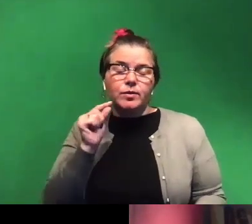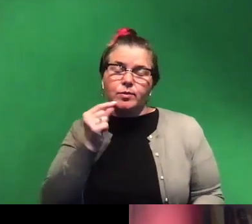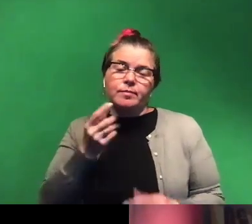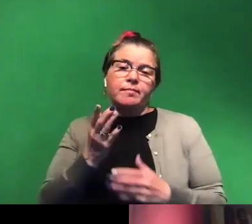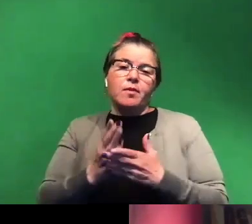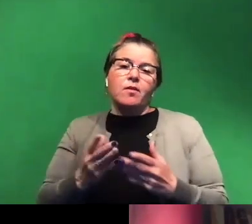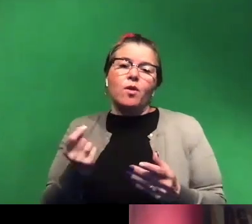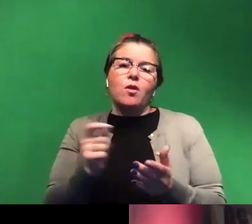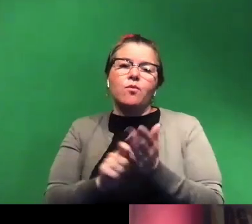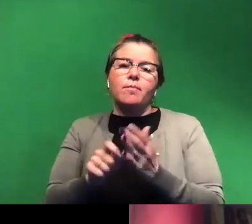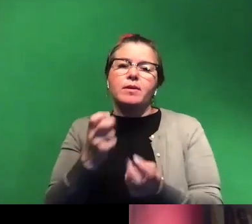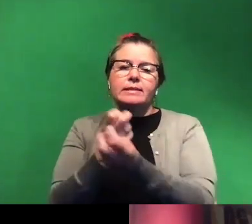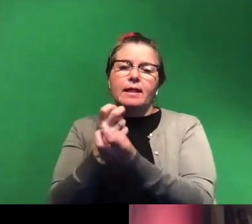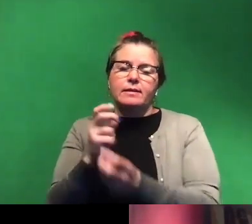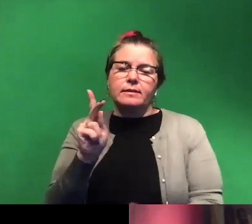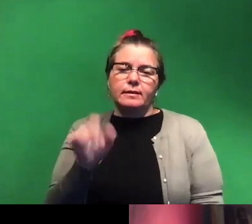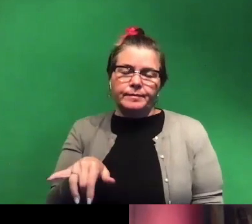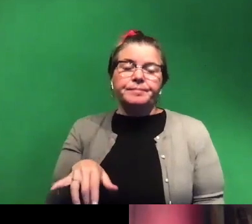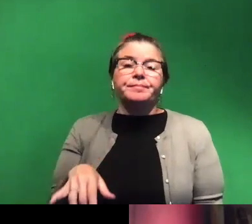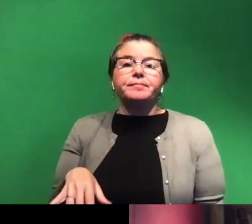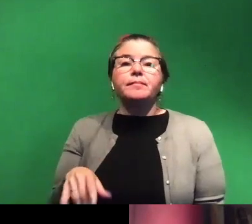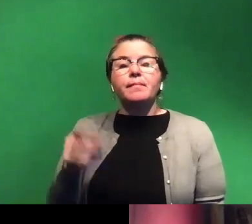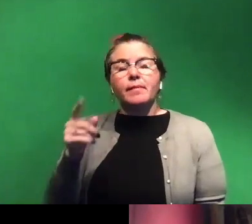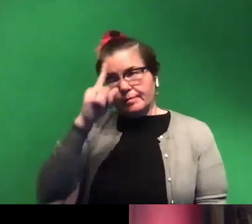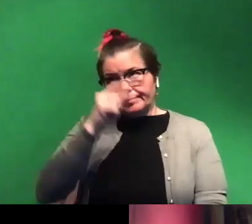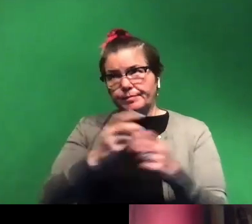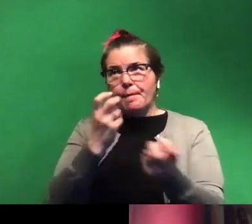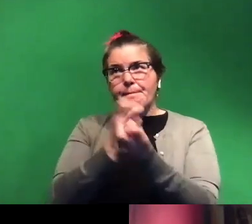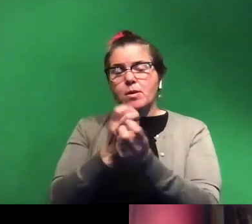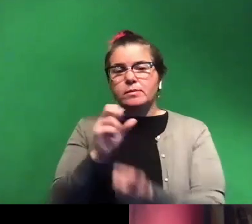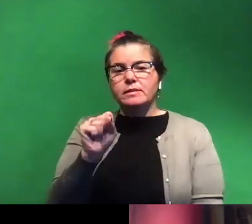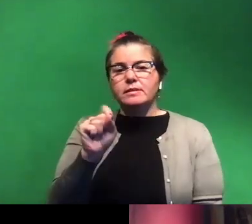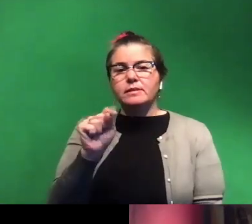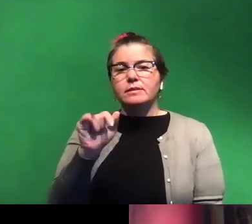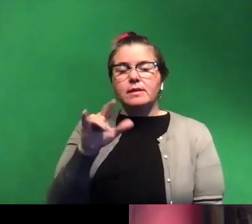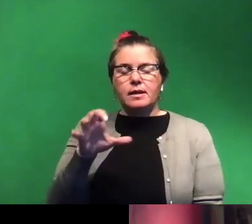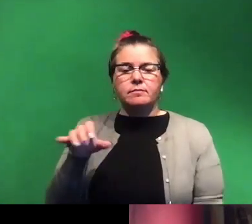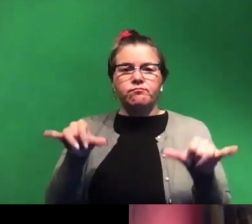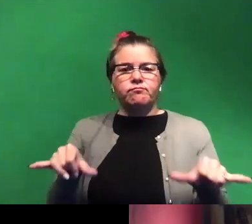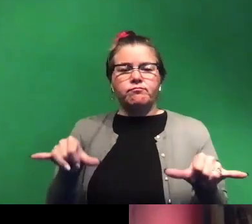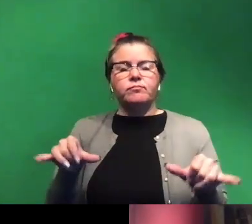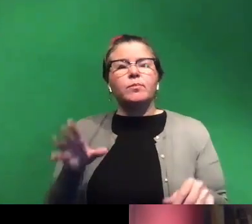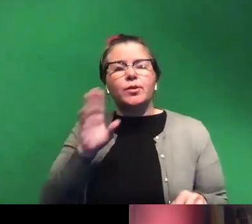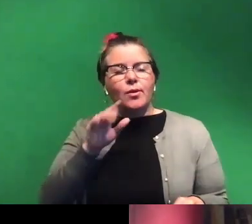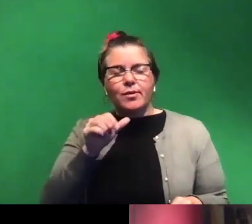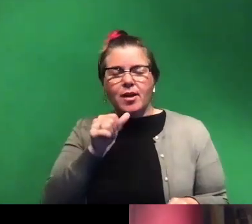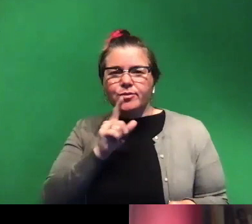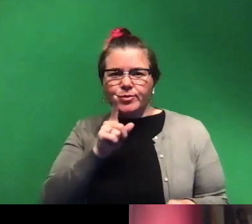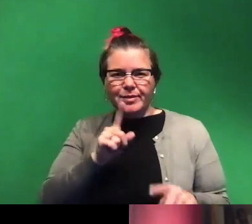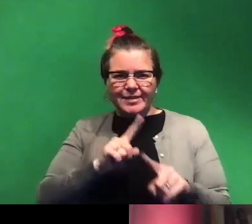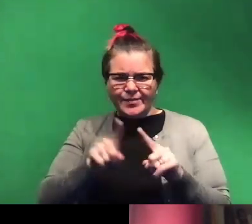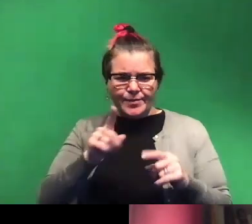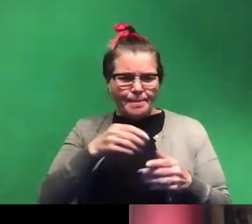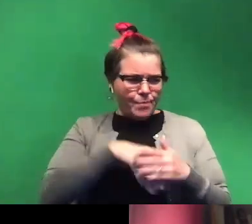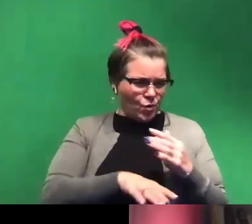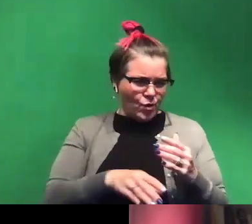what I wrote about in Skeleton Keys, is that we think of our bones as static most of the time. And we know this is not the case because we're very different when we're born versus when